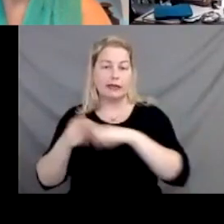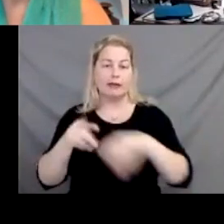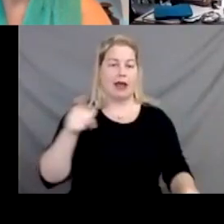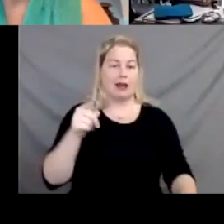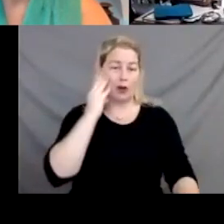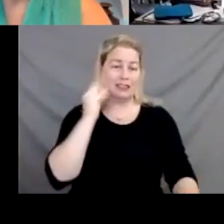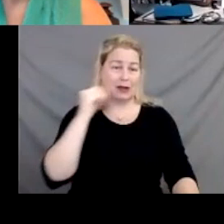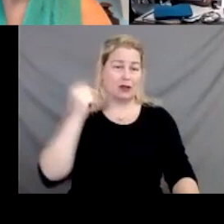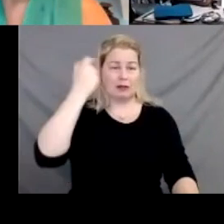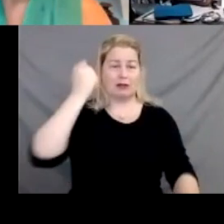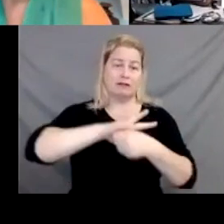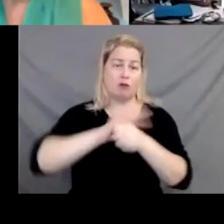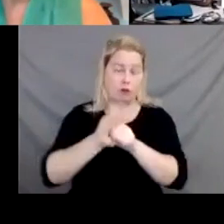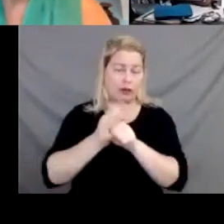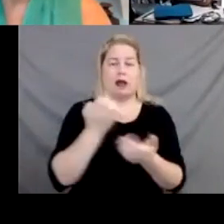economic downturn.